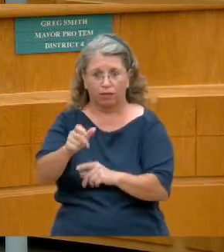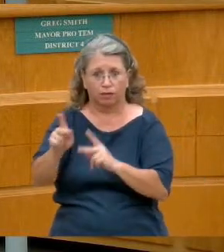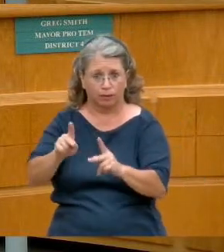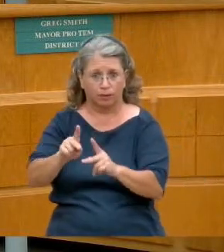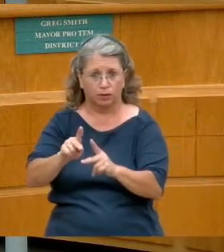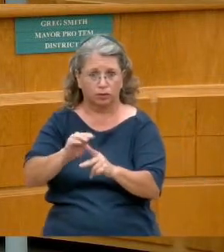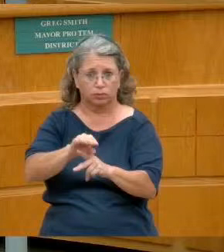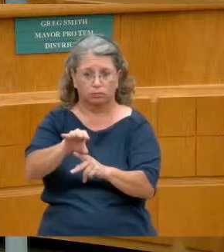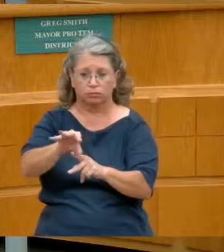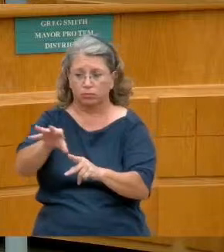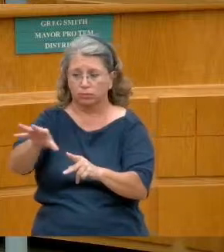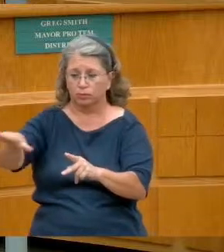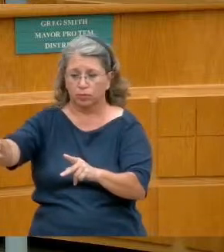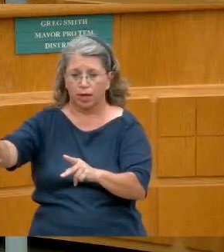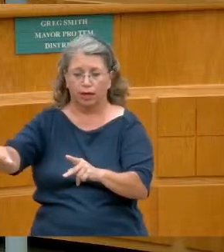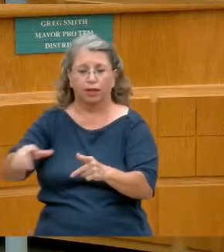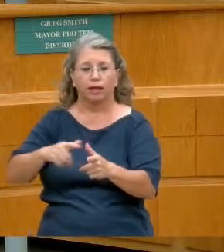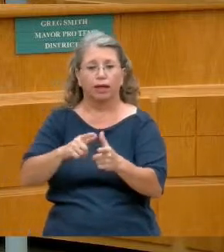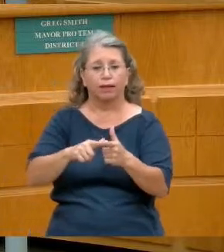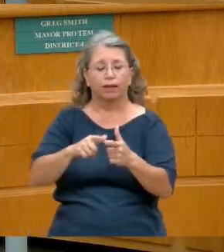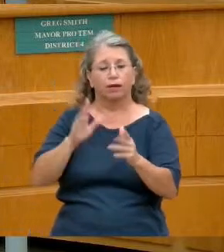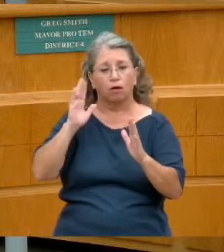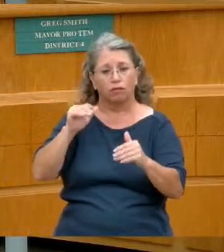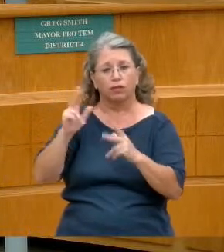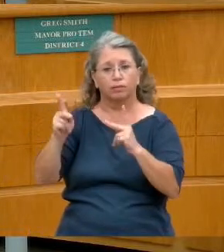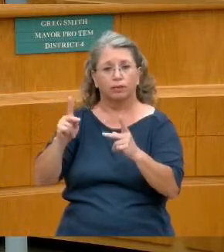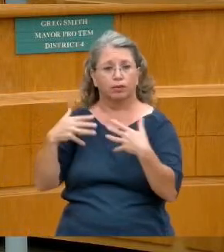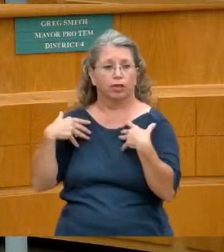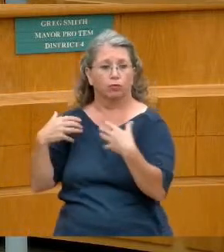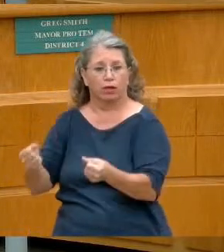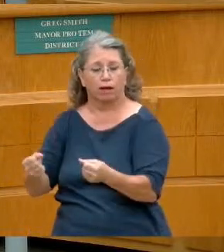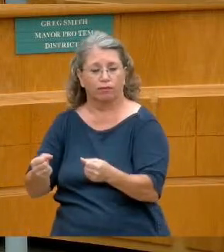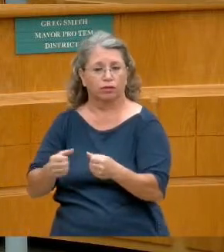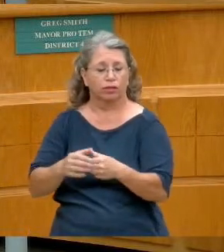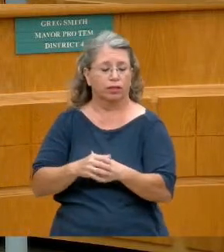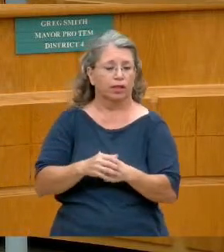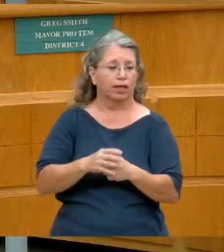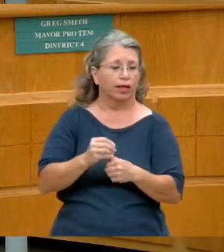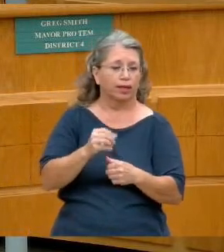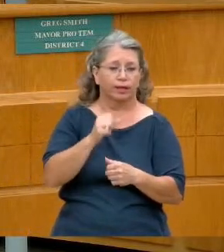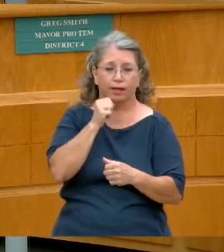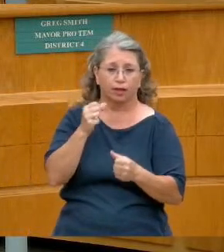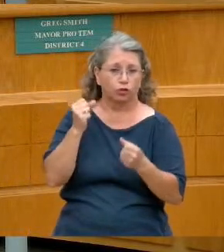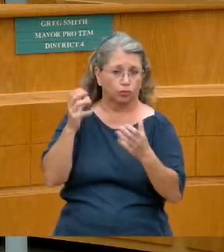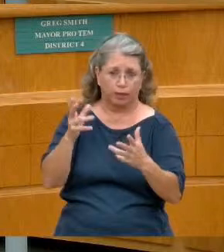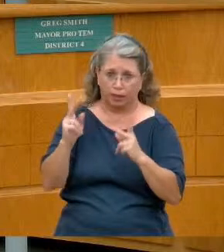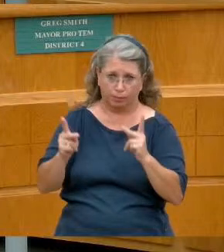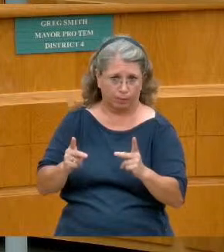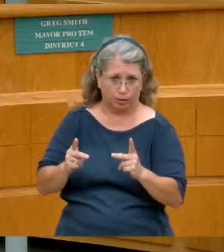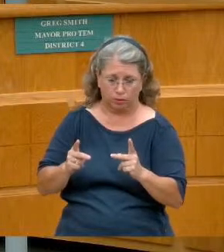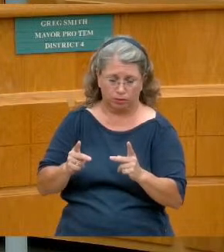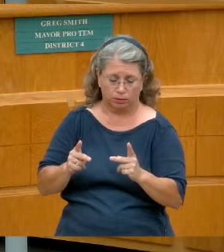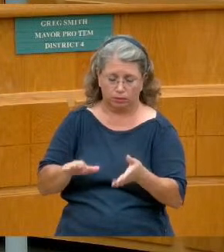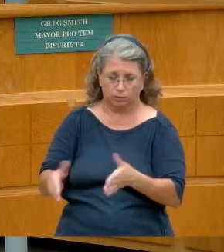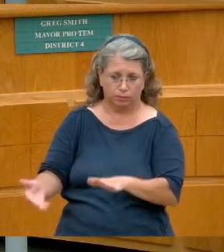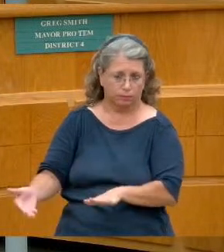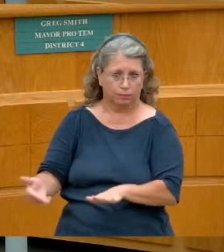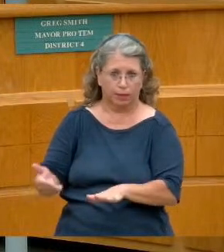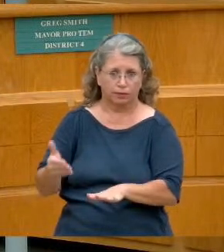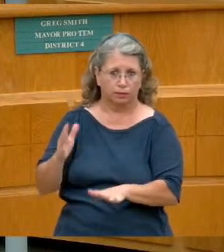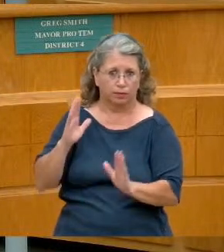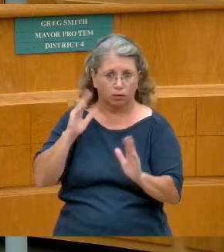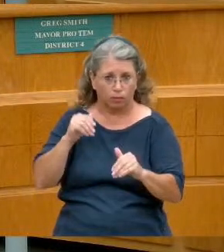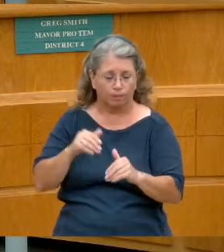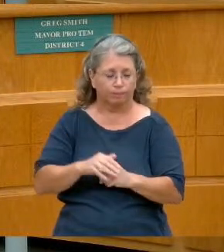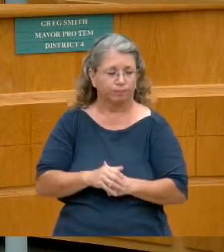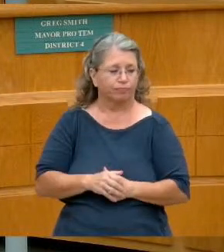hopefully getting over here to recovered, and not too many people getting all the way down to the bottom over here. So this is one of the main things that the